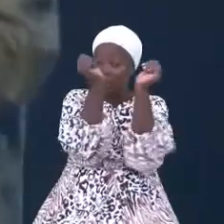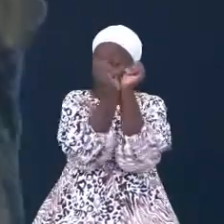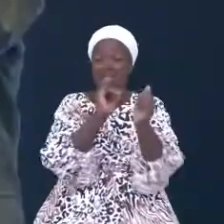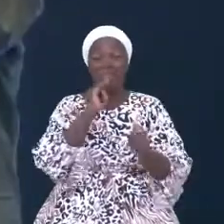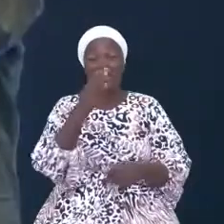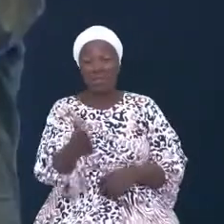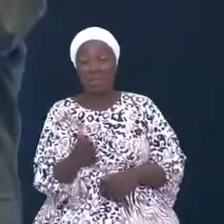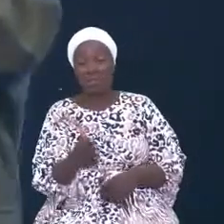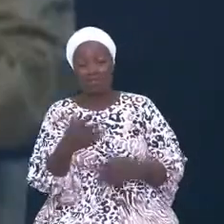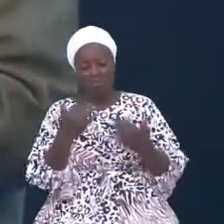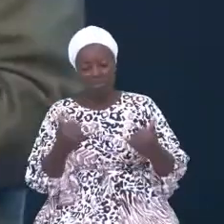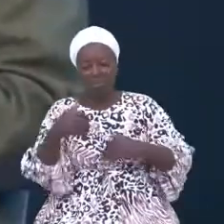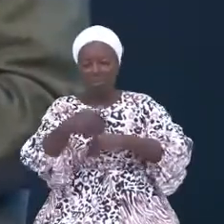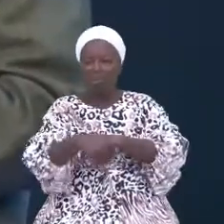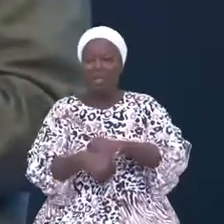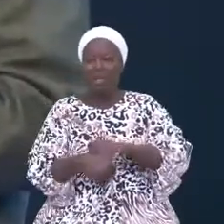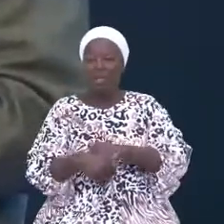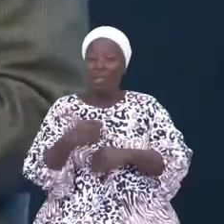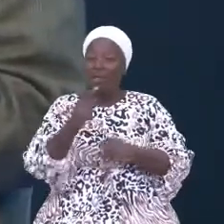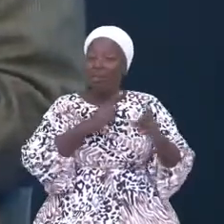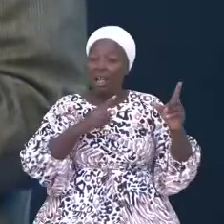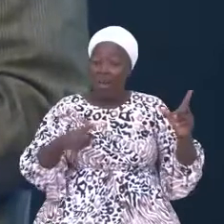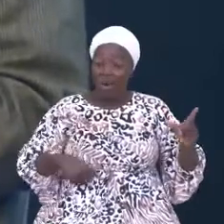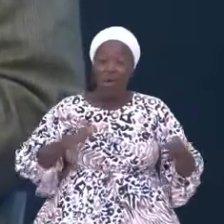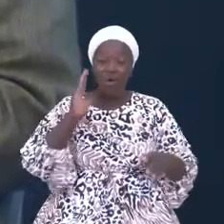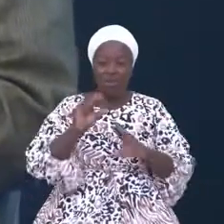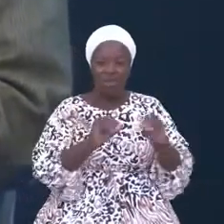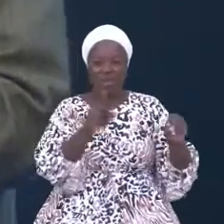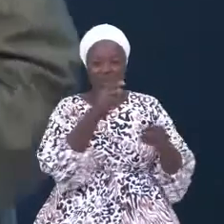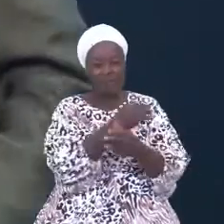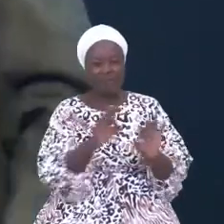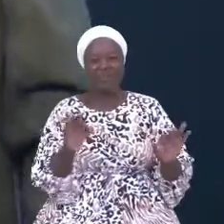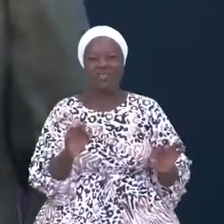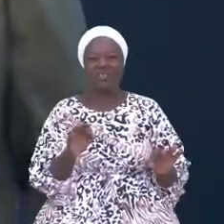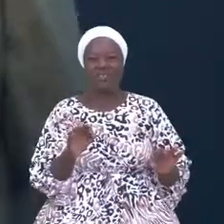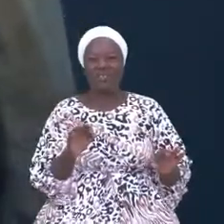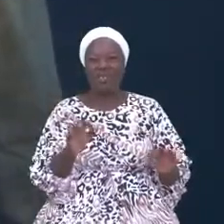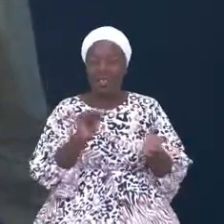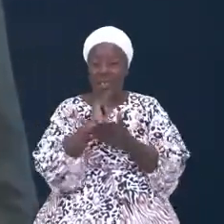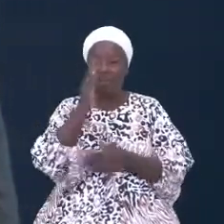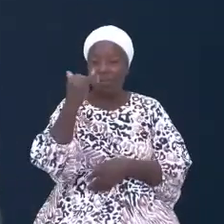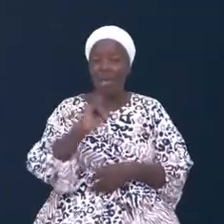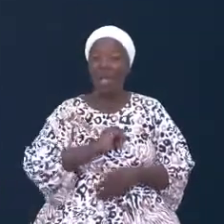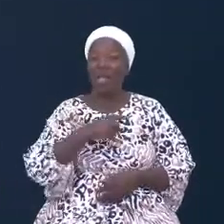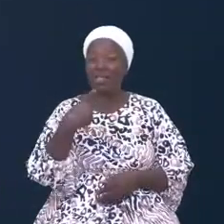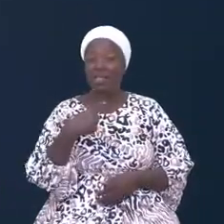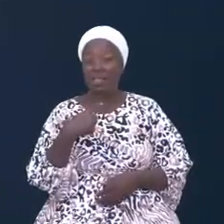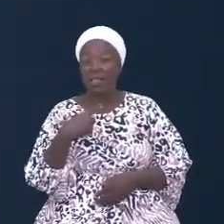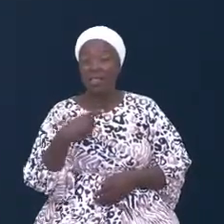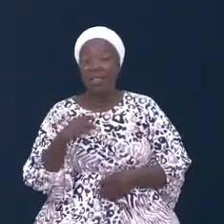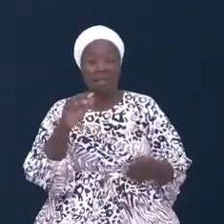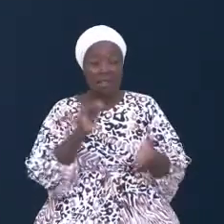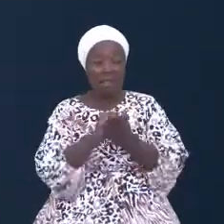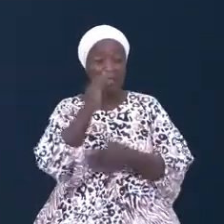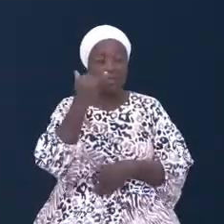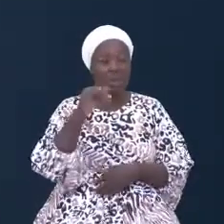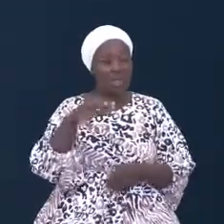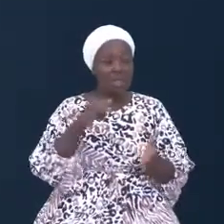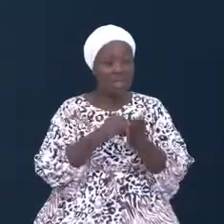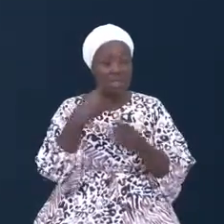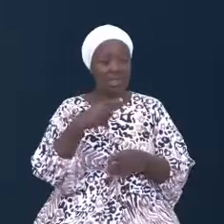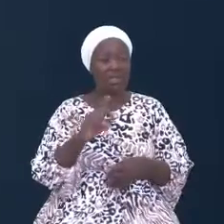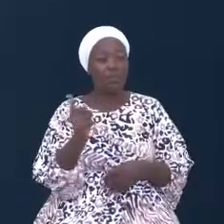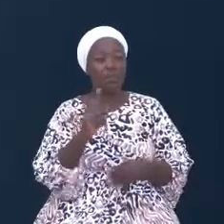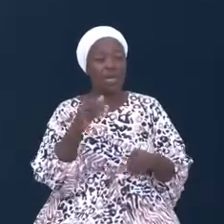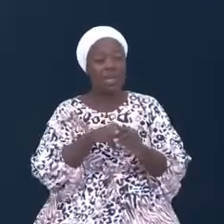there, tonight the Lord will set you free. That's why it says, wherein in